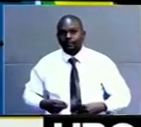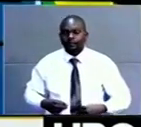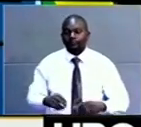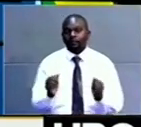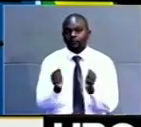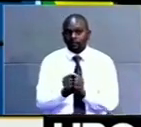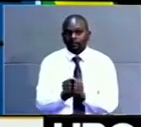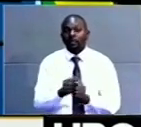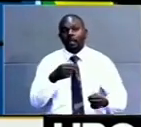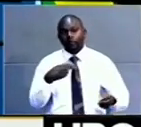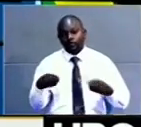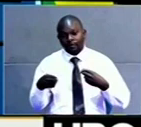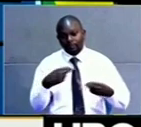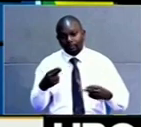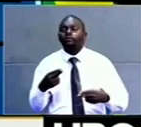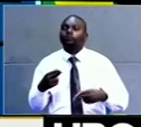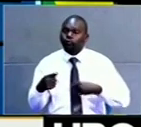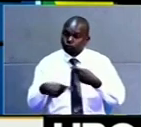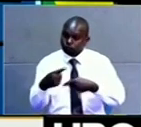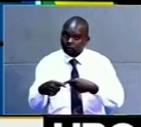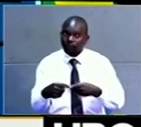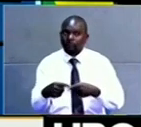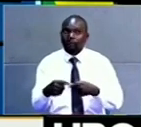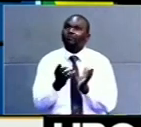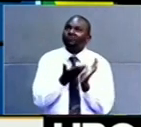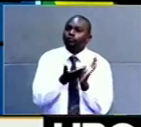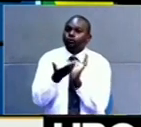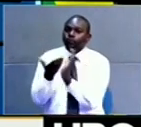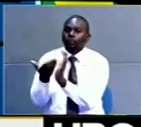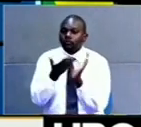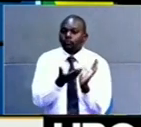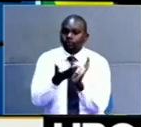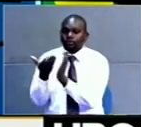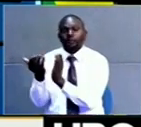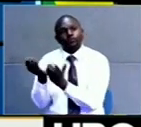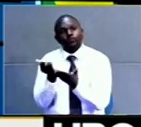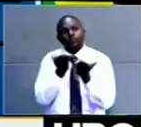10, restaurants should continue to emphasize the takeaways.